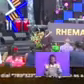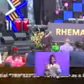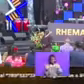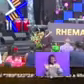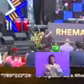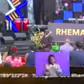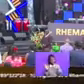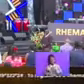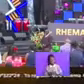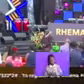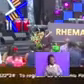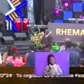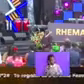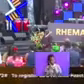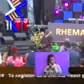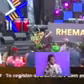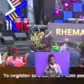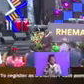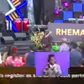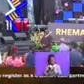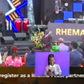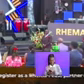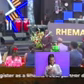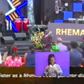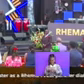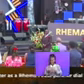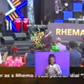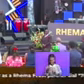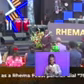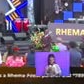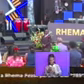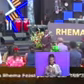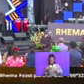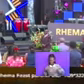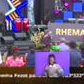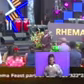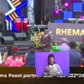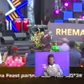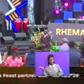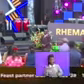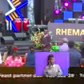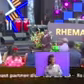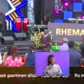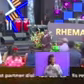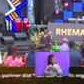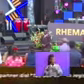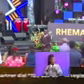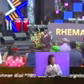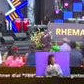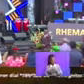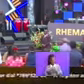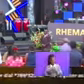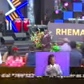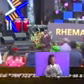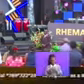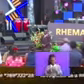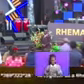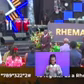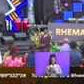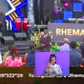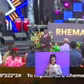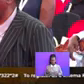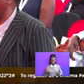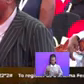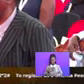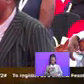it's sometimes you know really in some occasion I slapped somebody I was trying to rebuke the person he say I just got